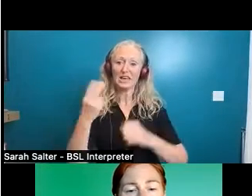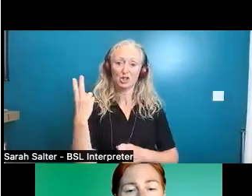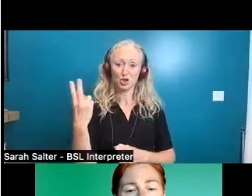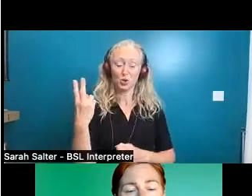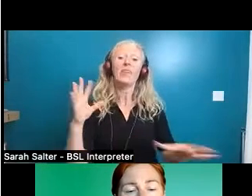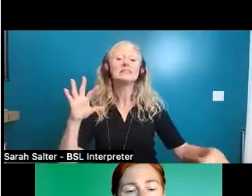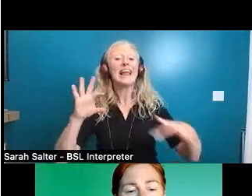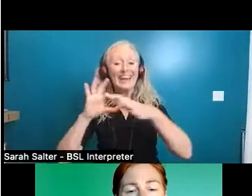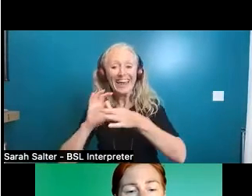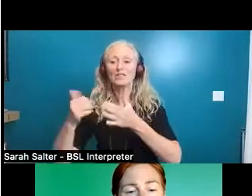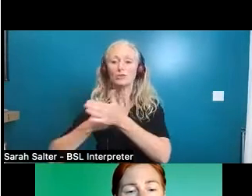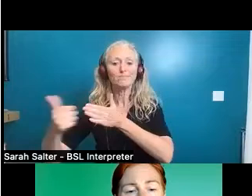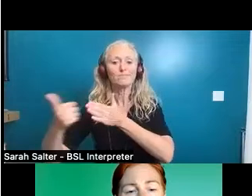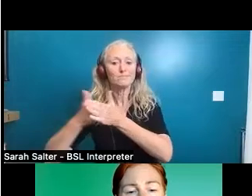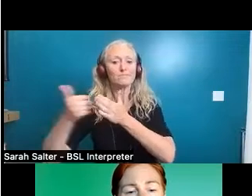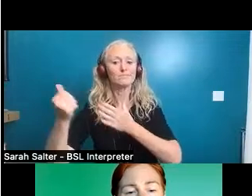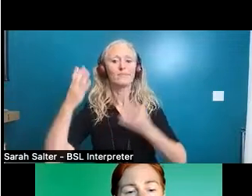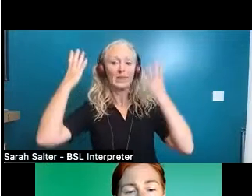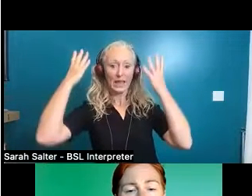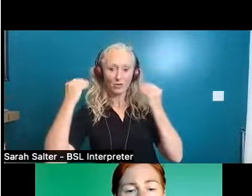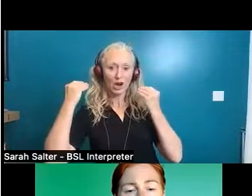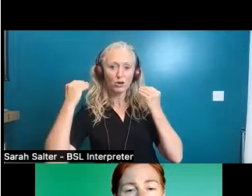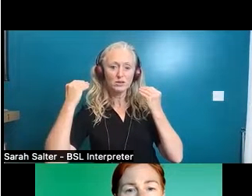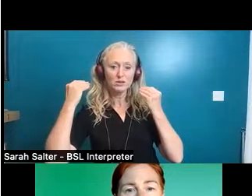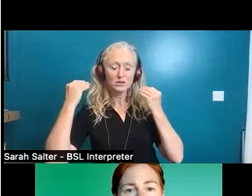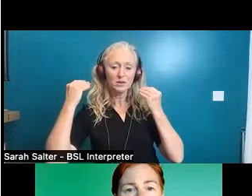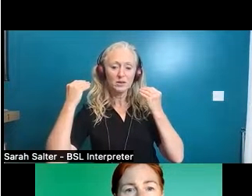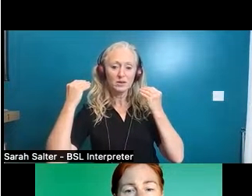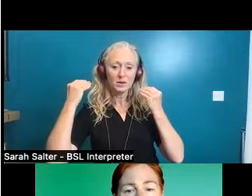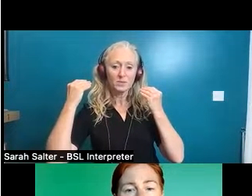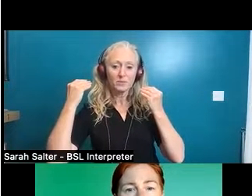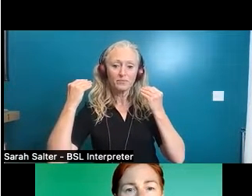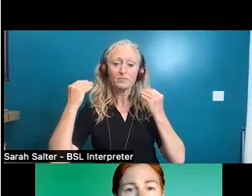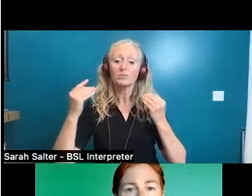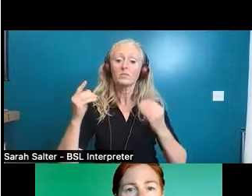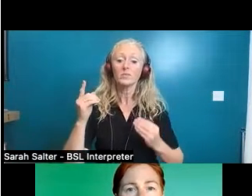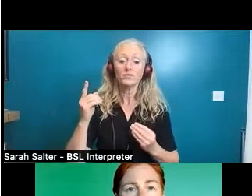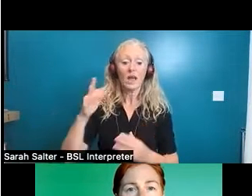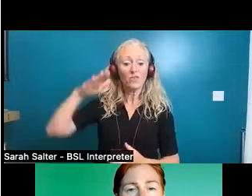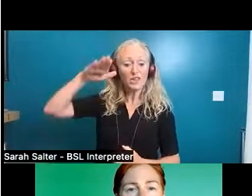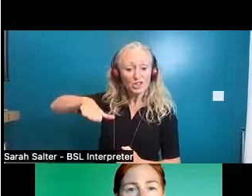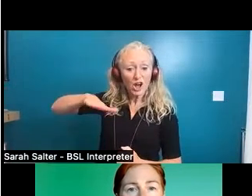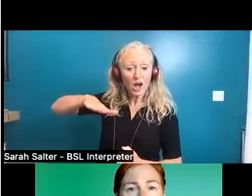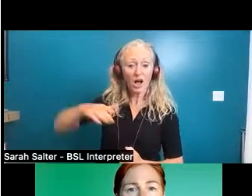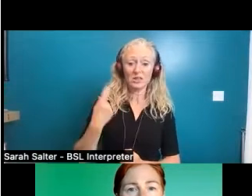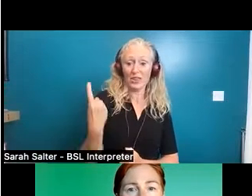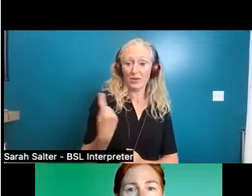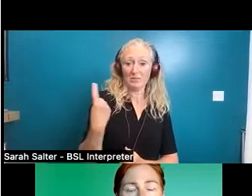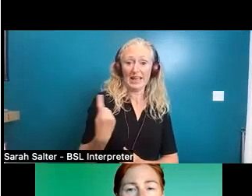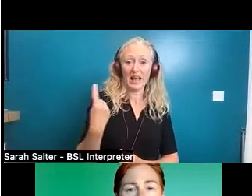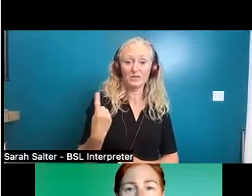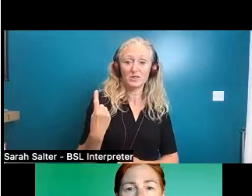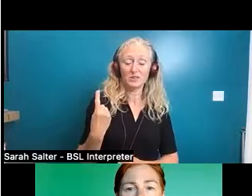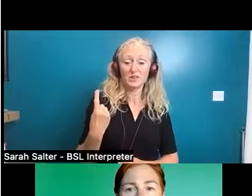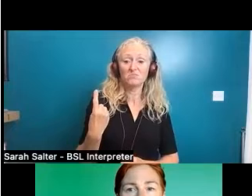a history of prematurity, of severely unwell child during that early months of